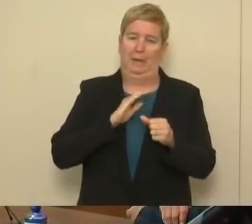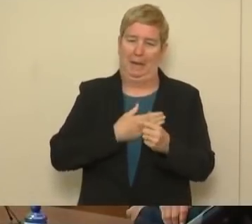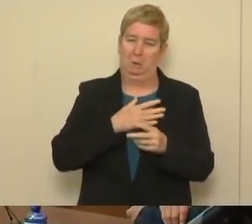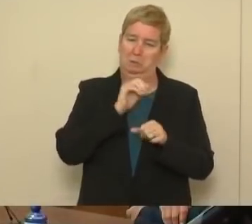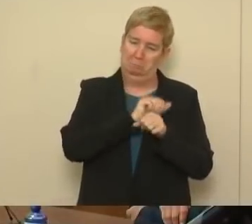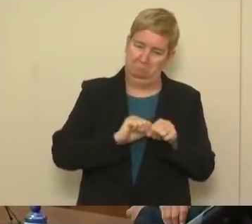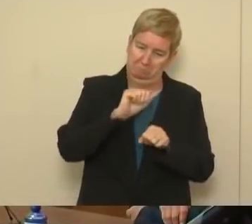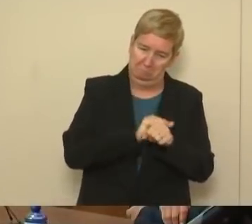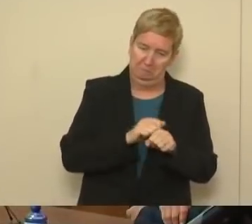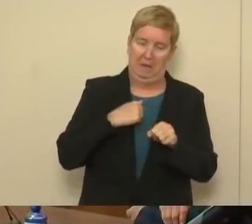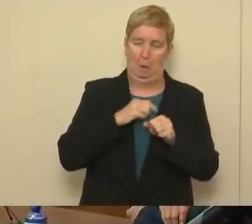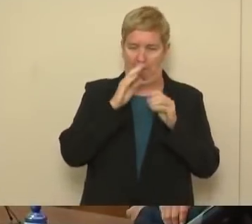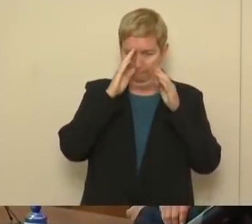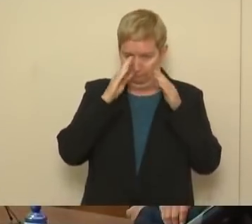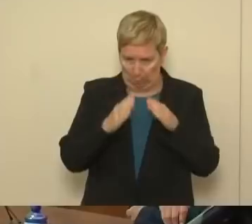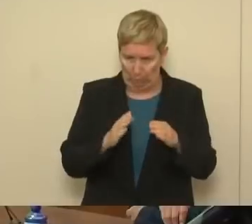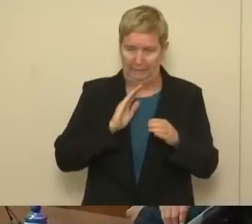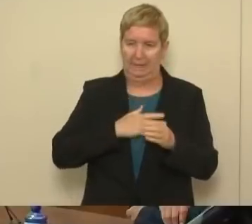way. Next question.